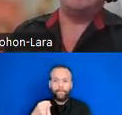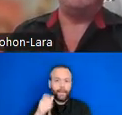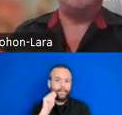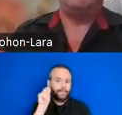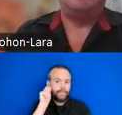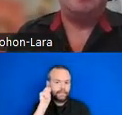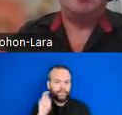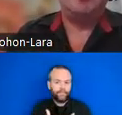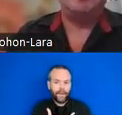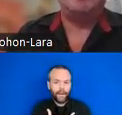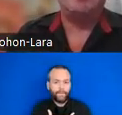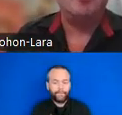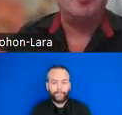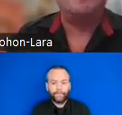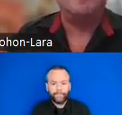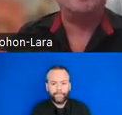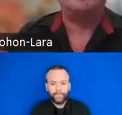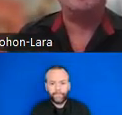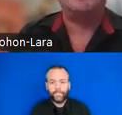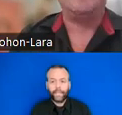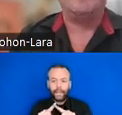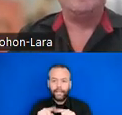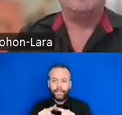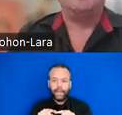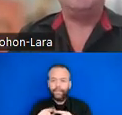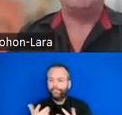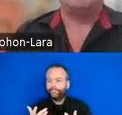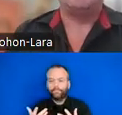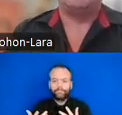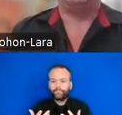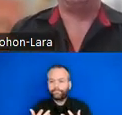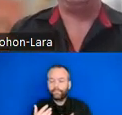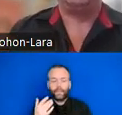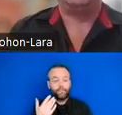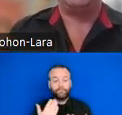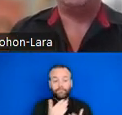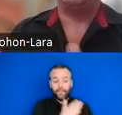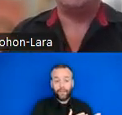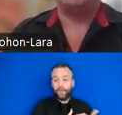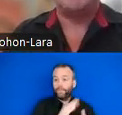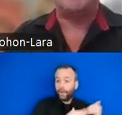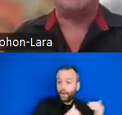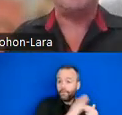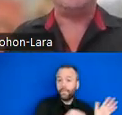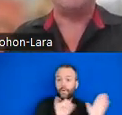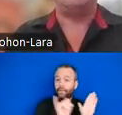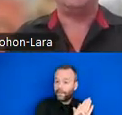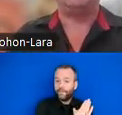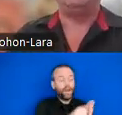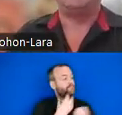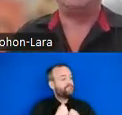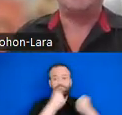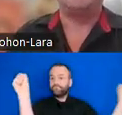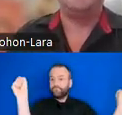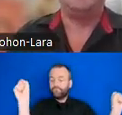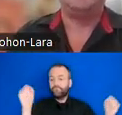varies with every youth. It depends on how comfortable they feel about who they are and how they feel, and also how safe they feel the environment is for